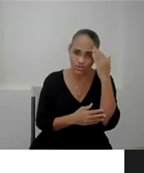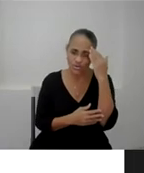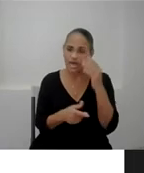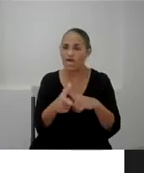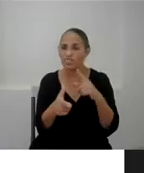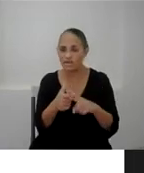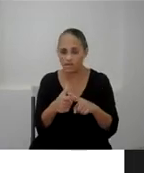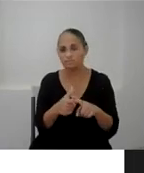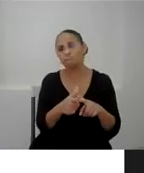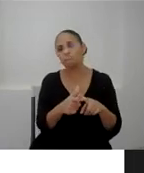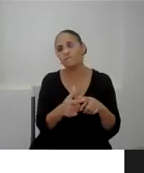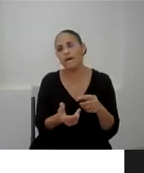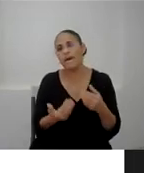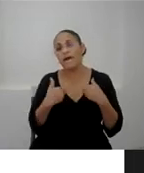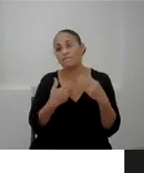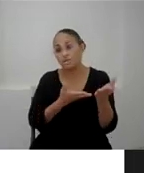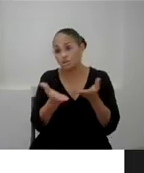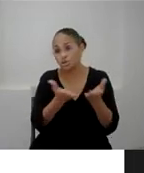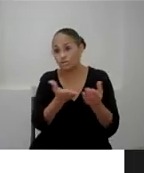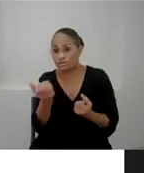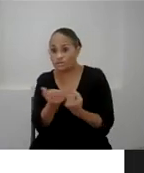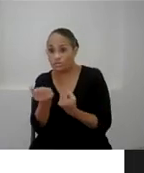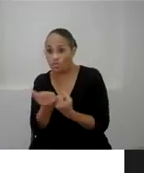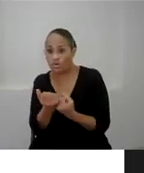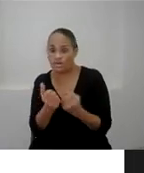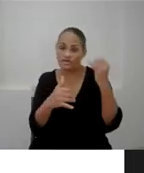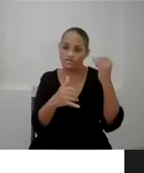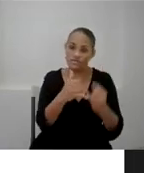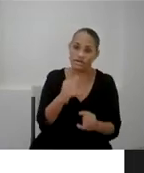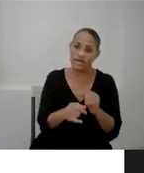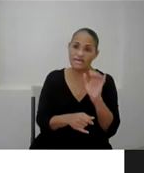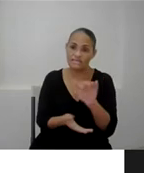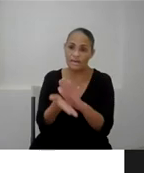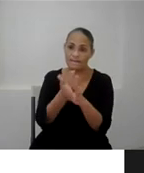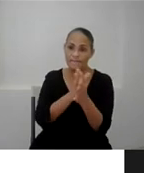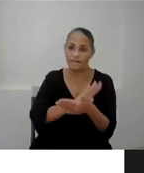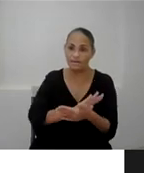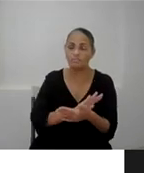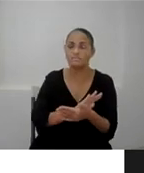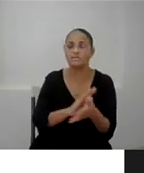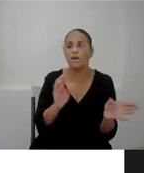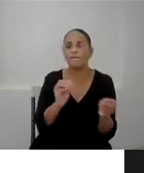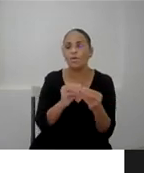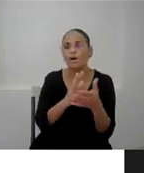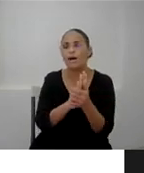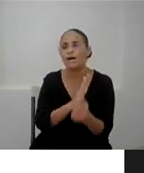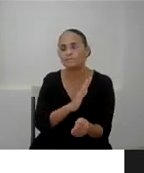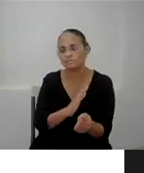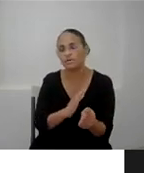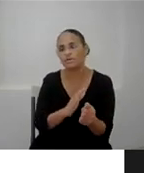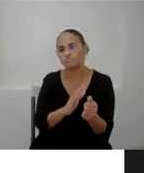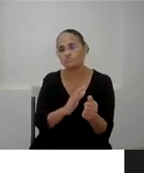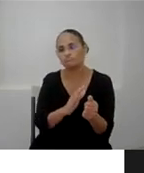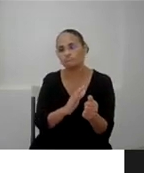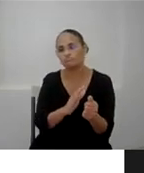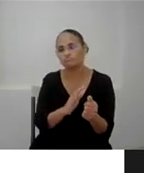you, until finally, as that becomes more expert, moving out at to